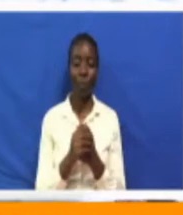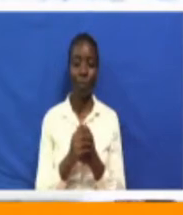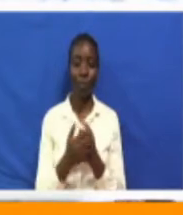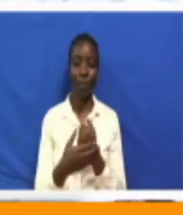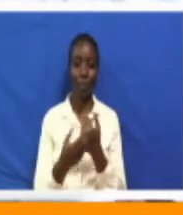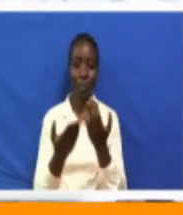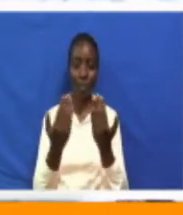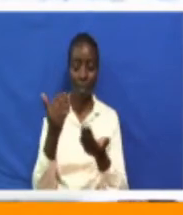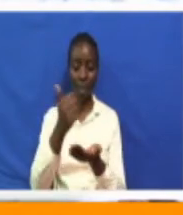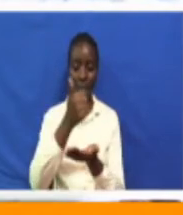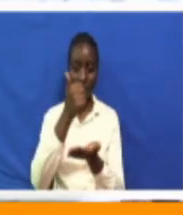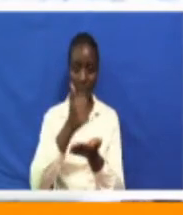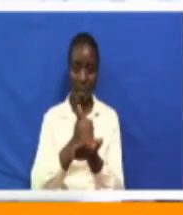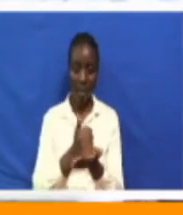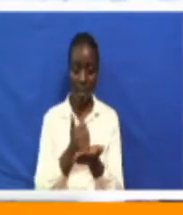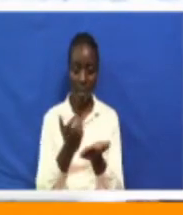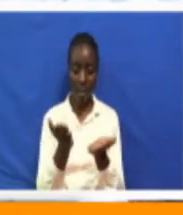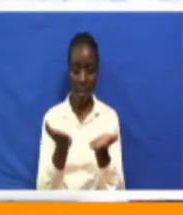foreign